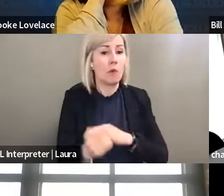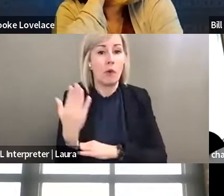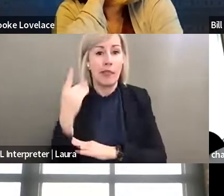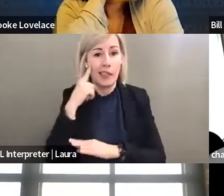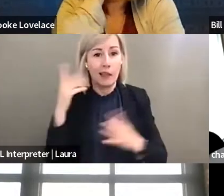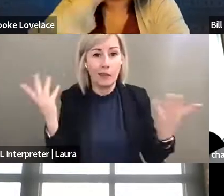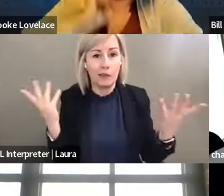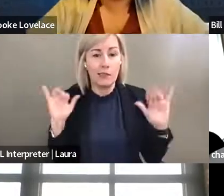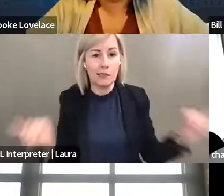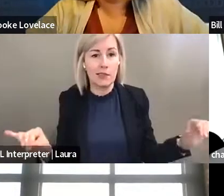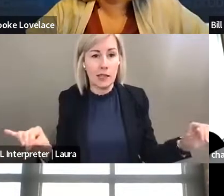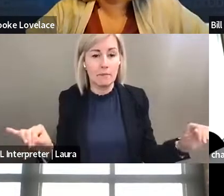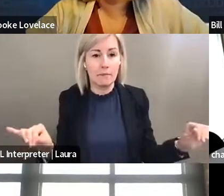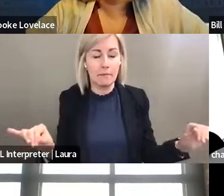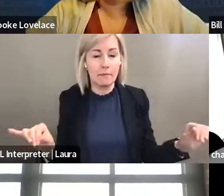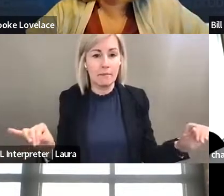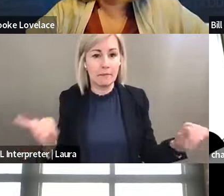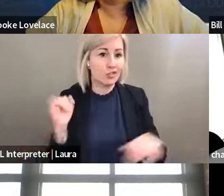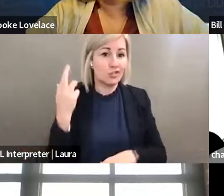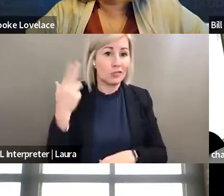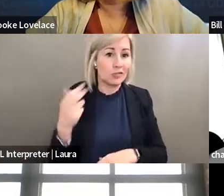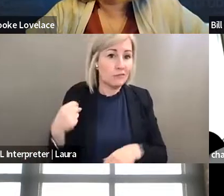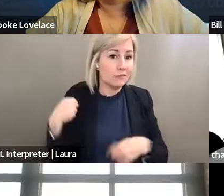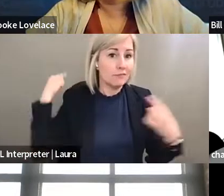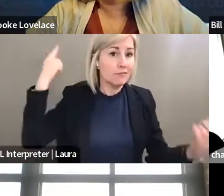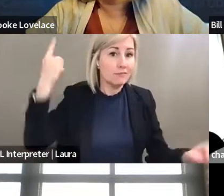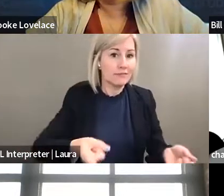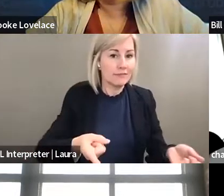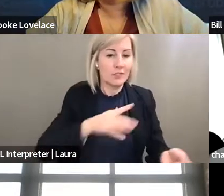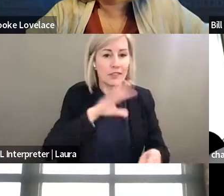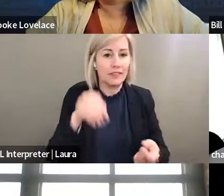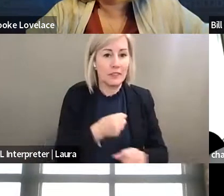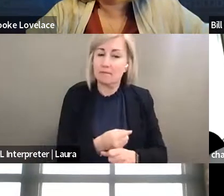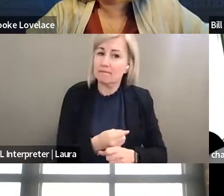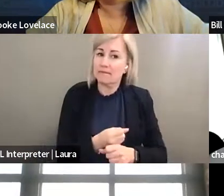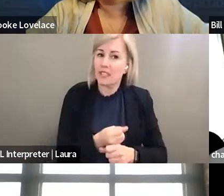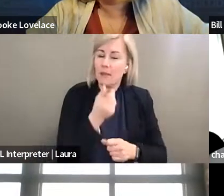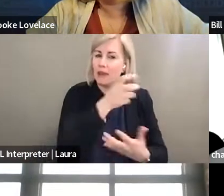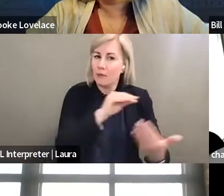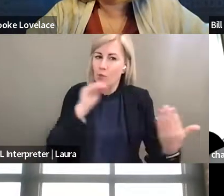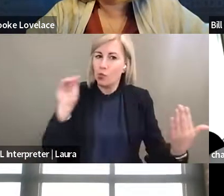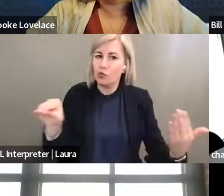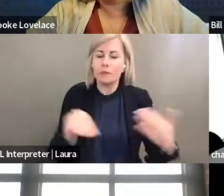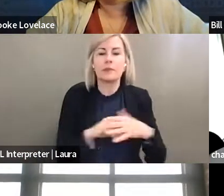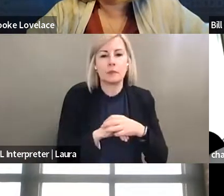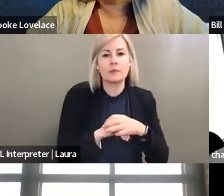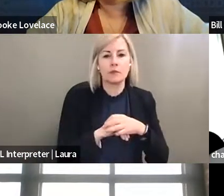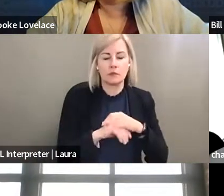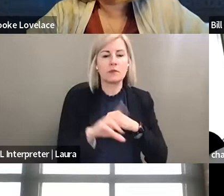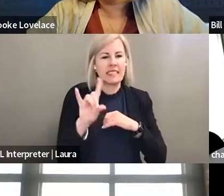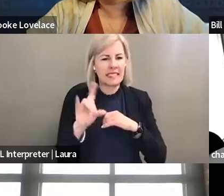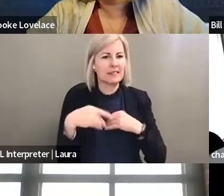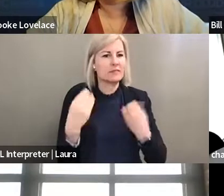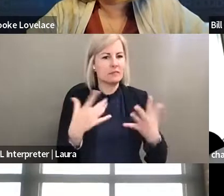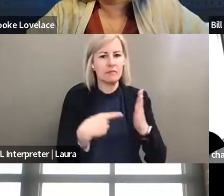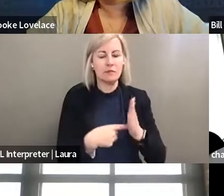going to be at the same junior high that it's been at for 50 years. It might have moved, but it did give some examples